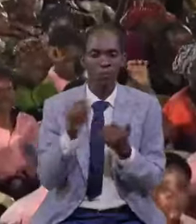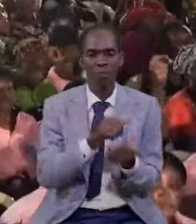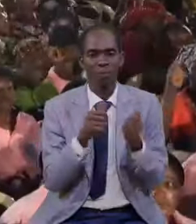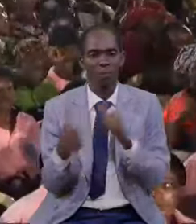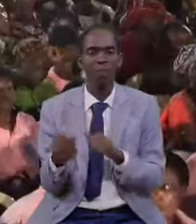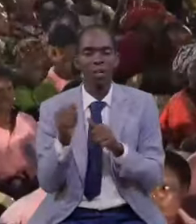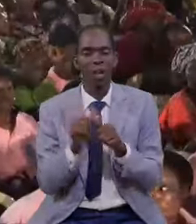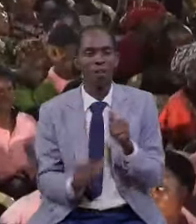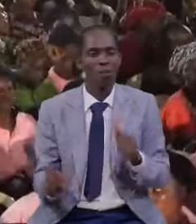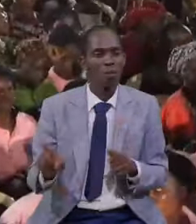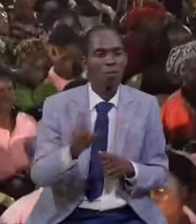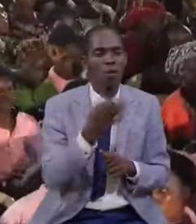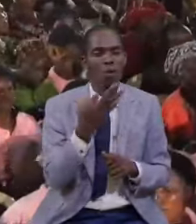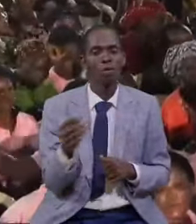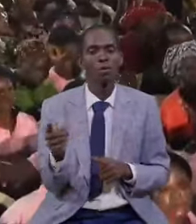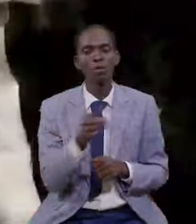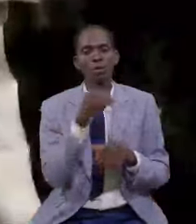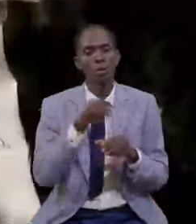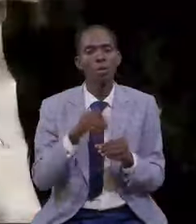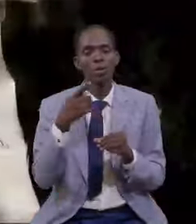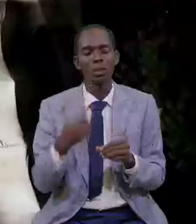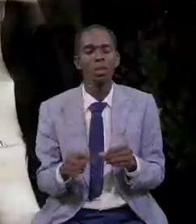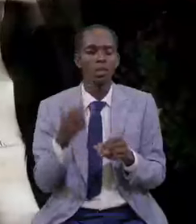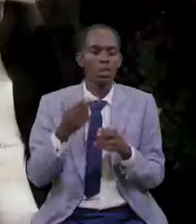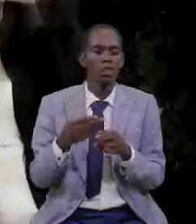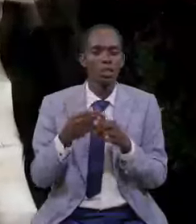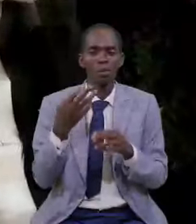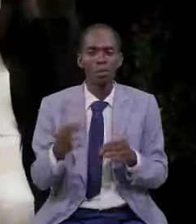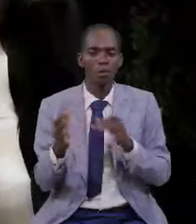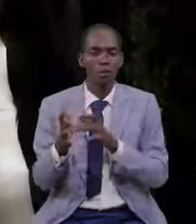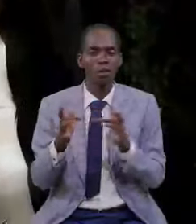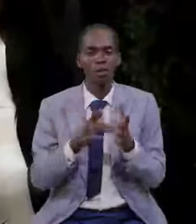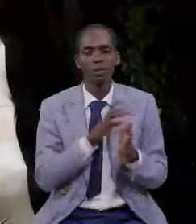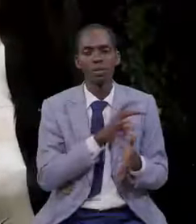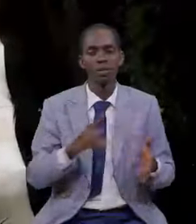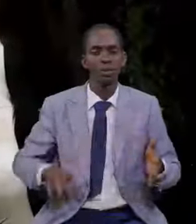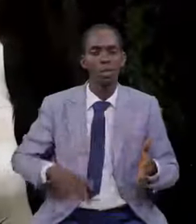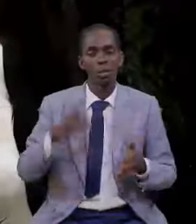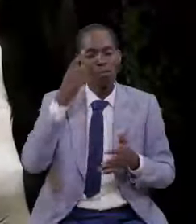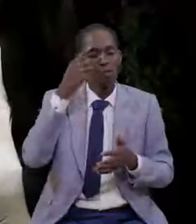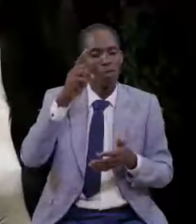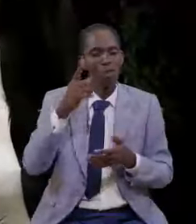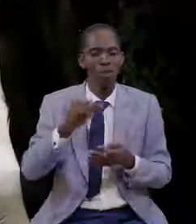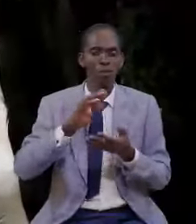you, in the name of Jesus Christ, for the remission of your sins. Those people